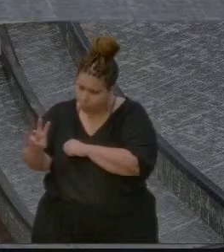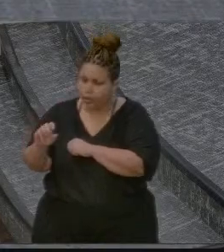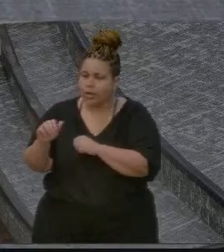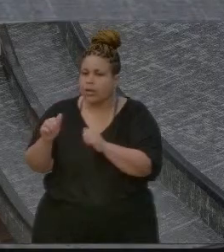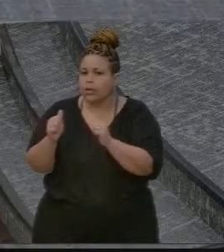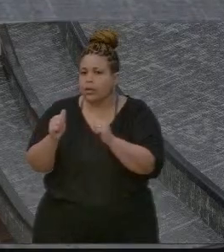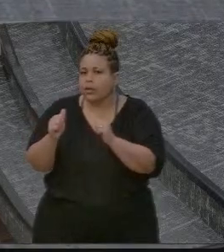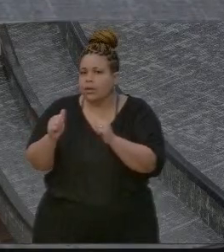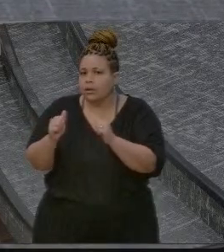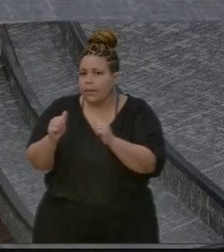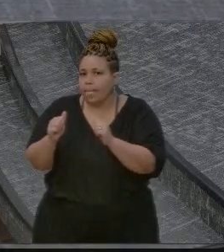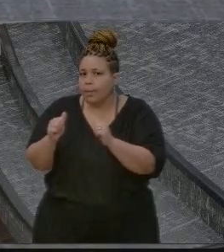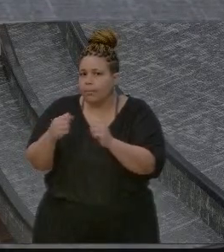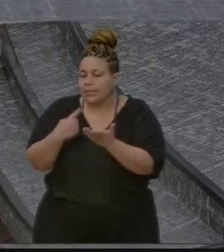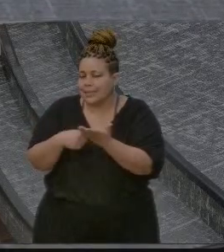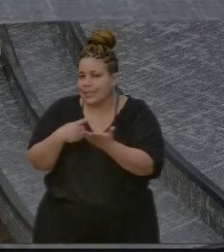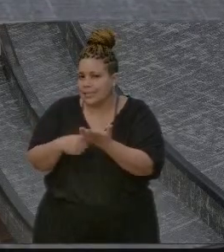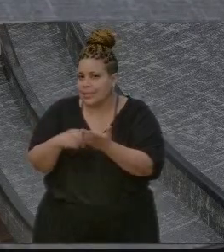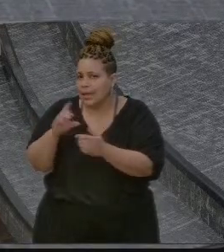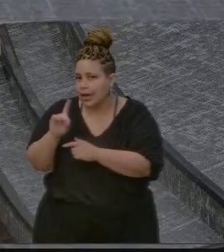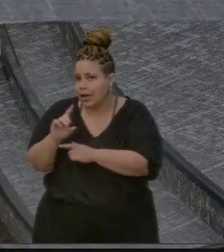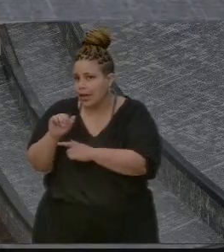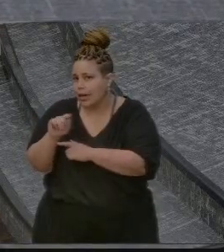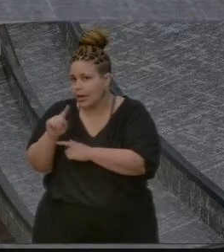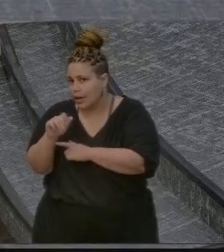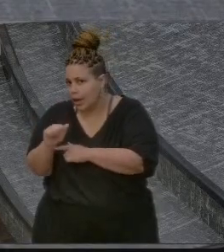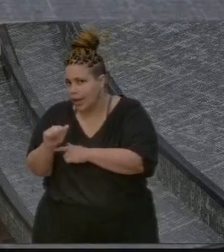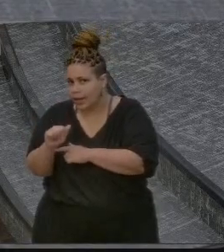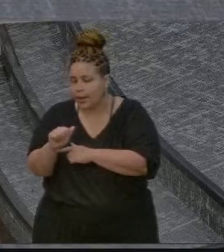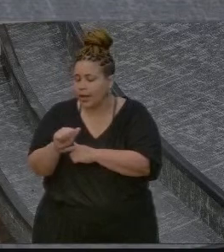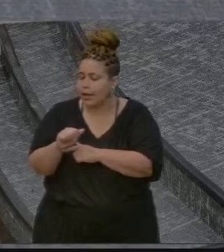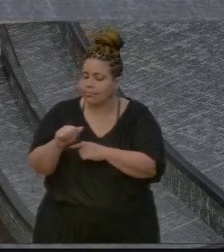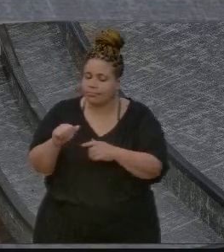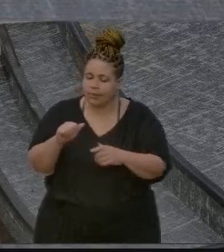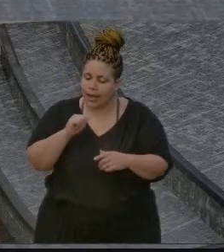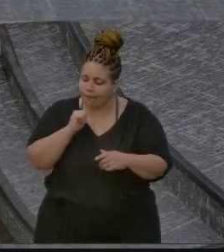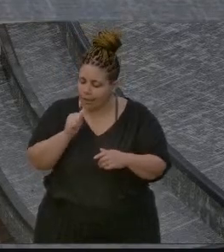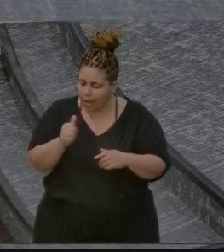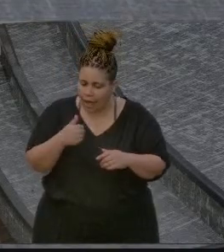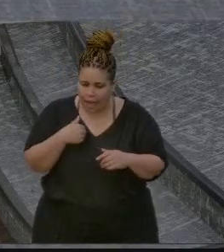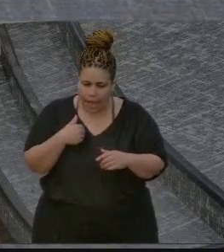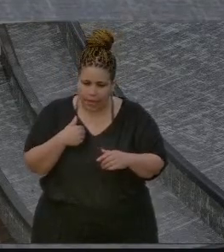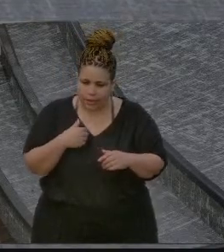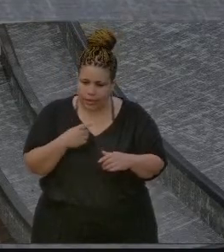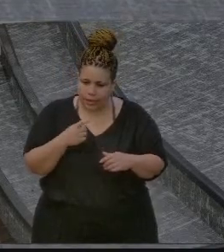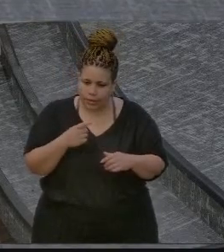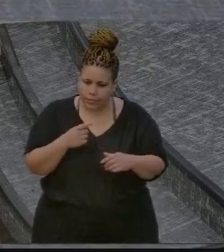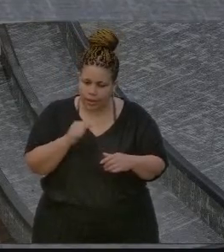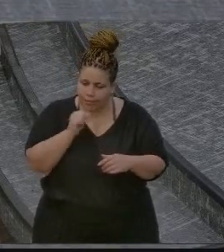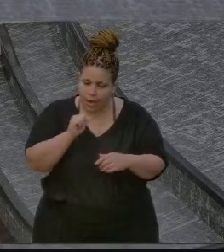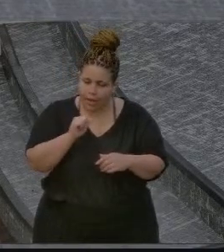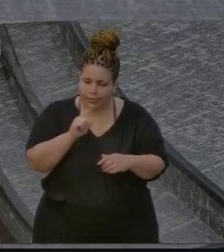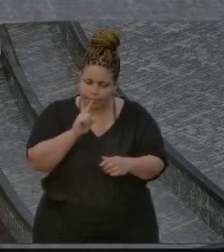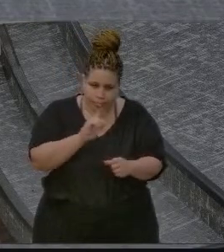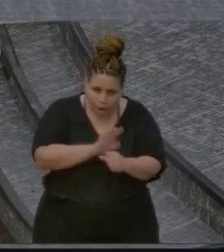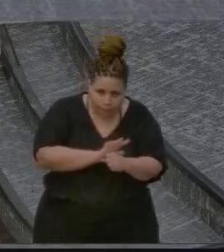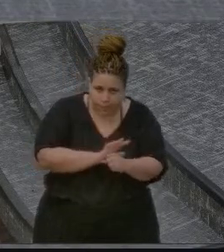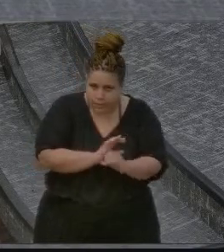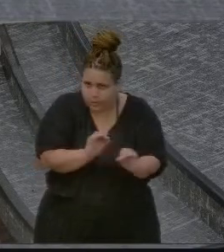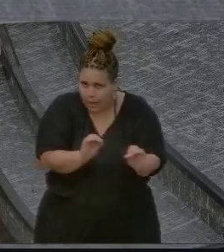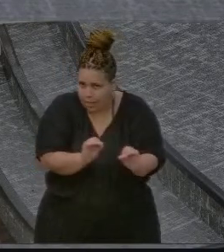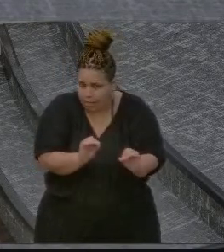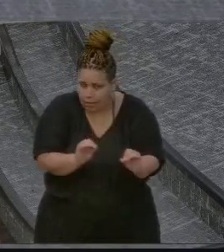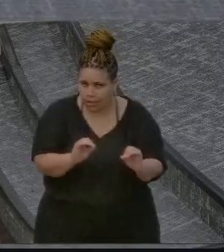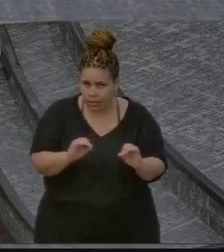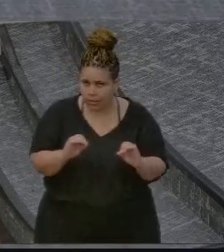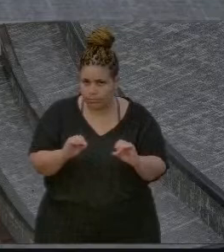I was having the conversation. I haven't made any promises or any timeline or anything like that. We're just exploring the space. And so I